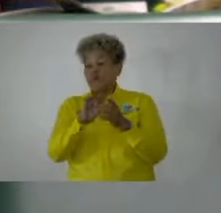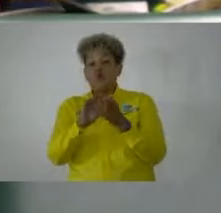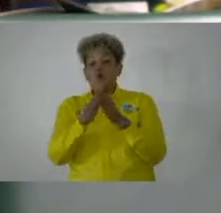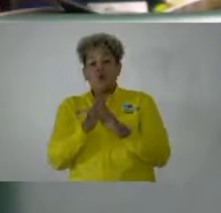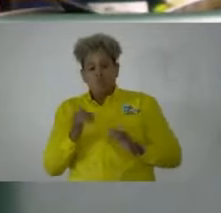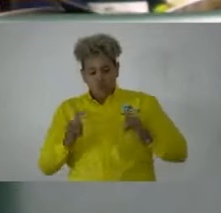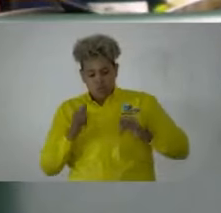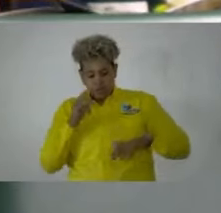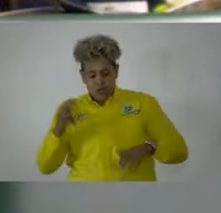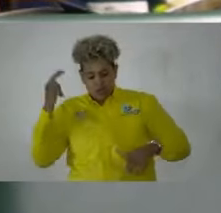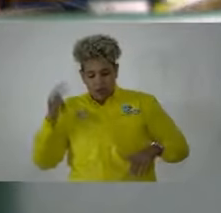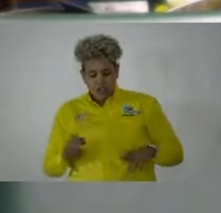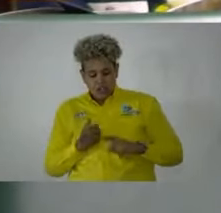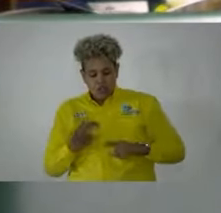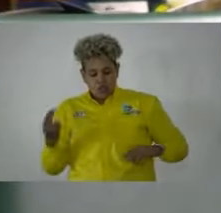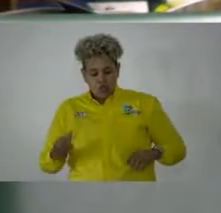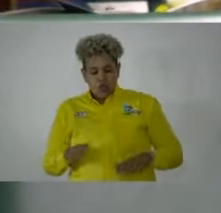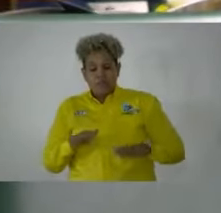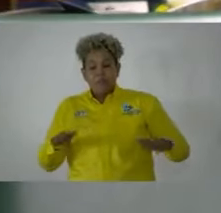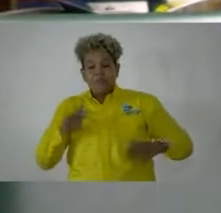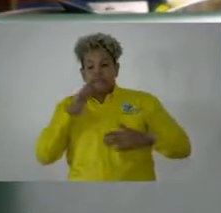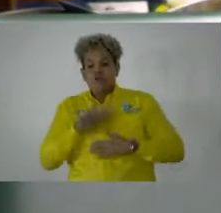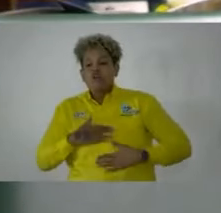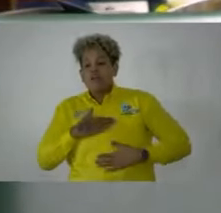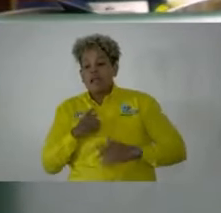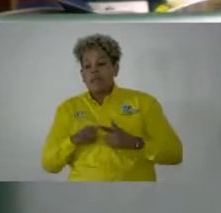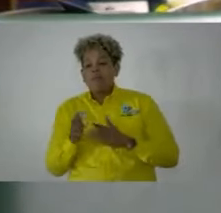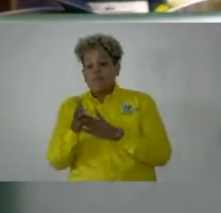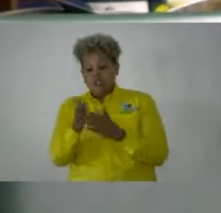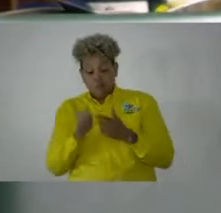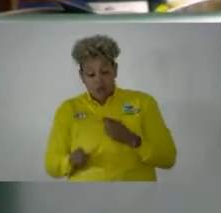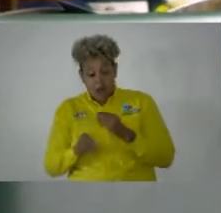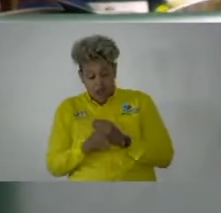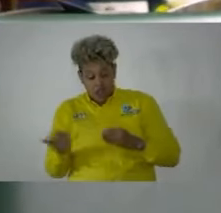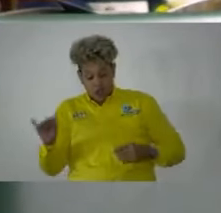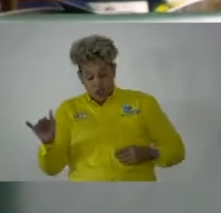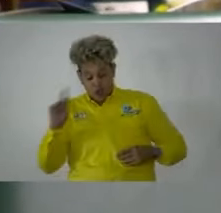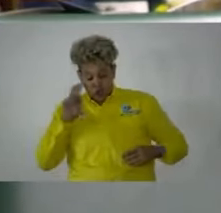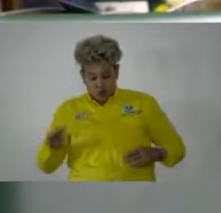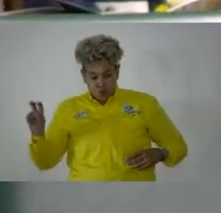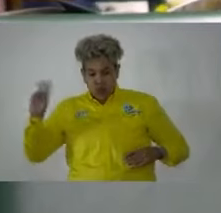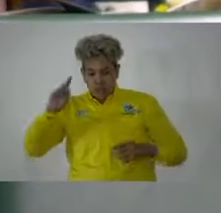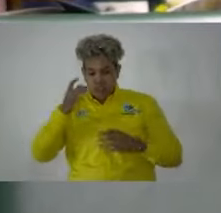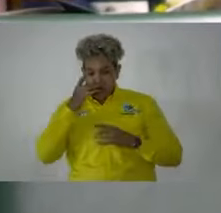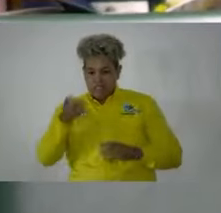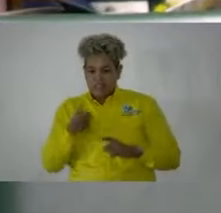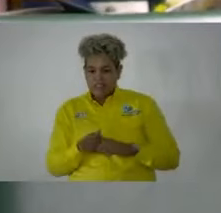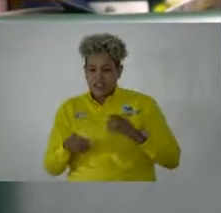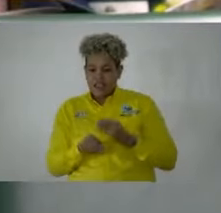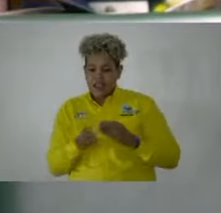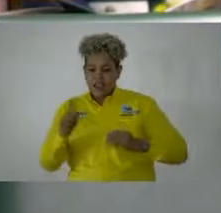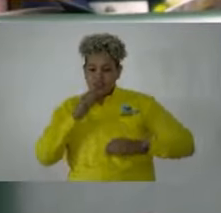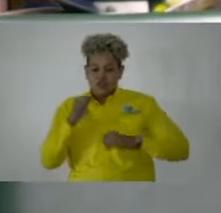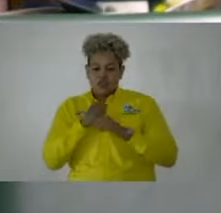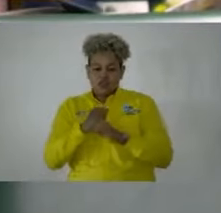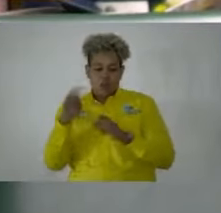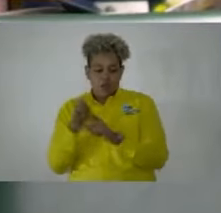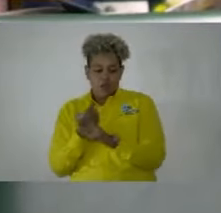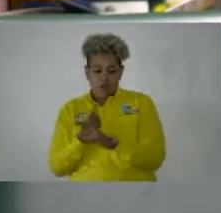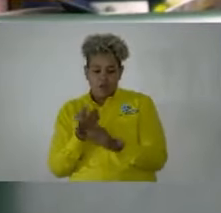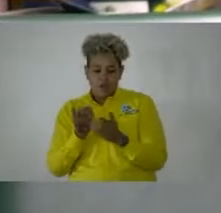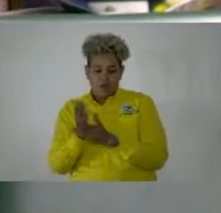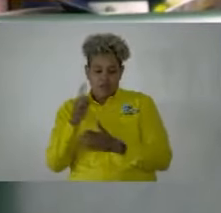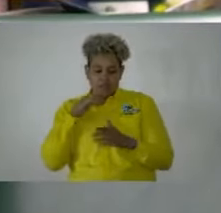which have historically used beaches for recreation and fishing, and also tourism interests, to secure appropriate rights of access